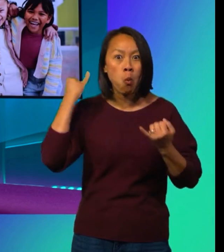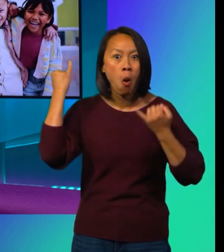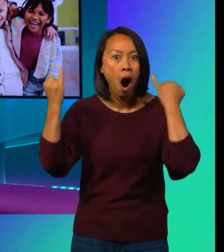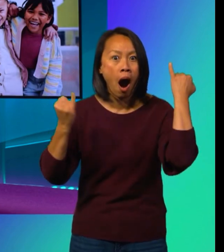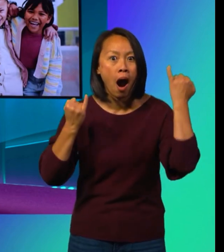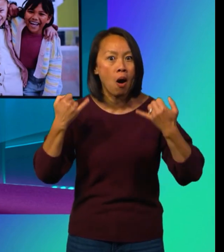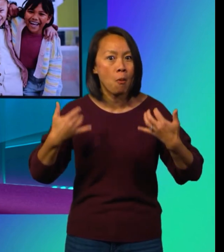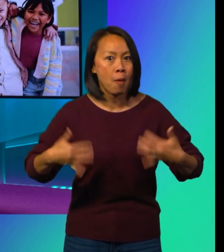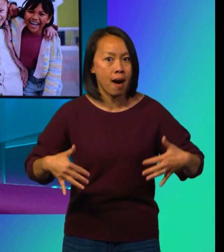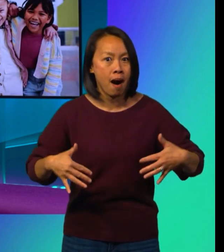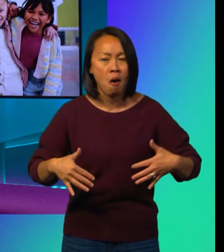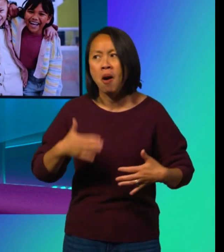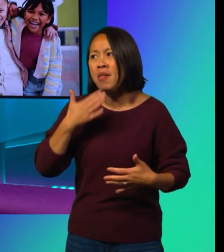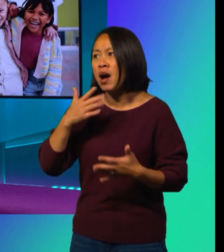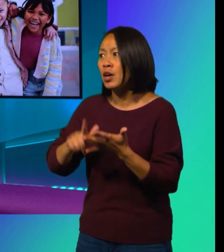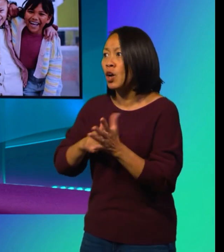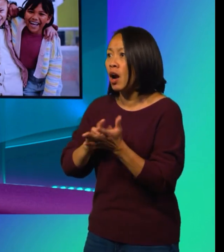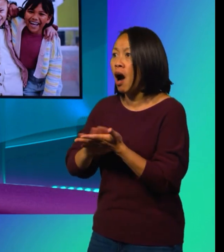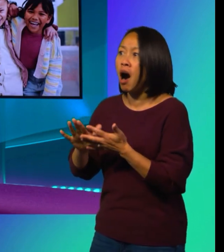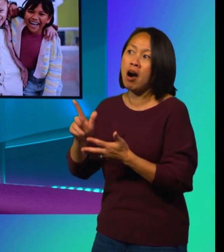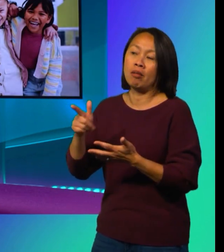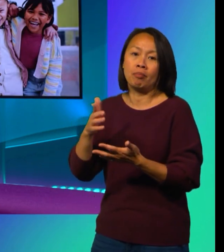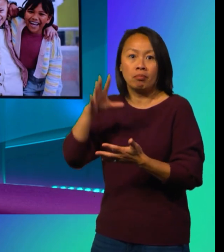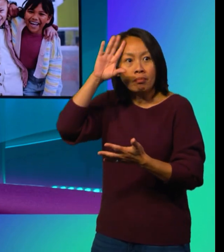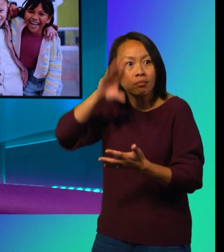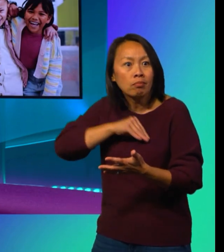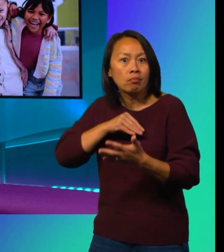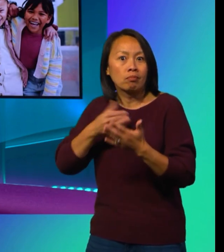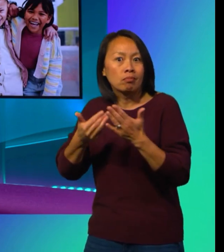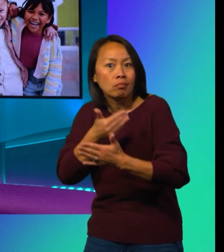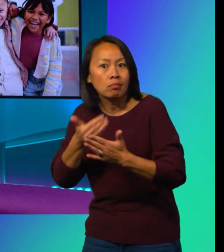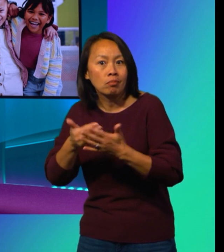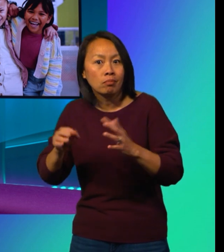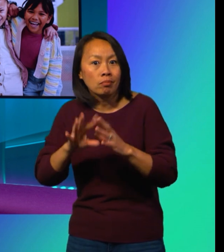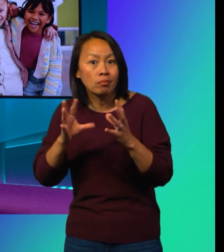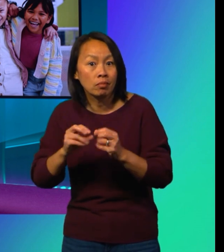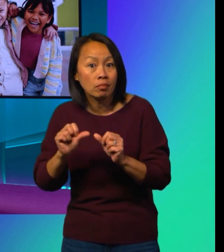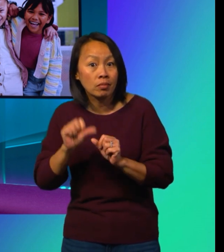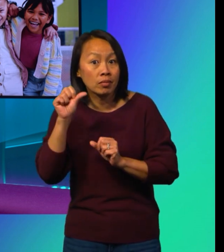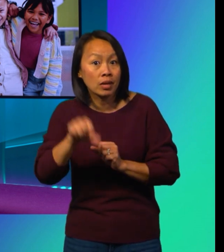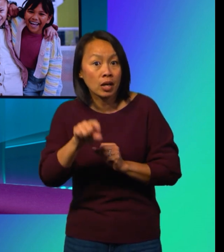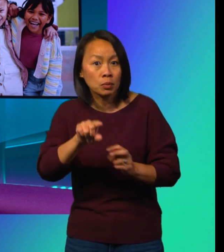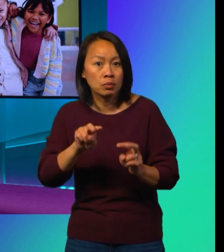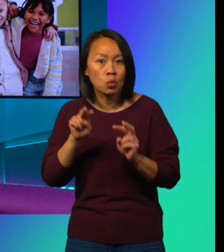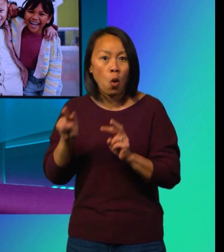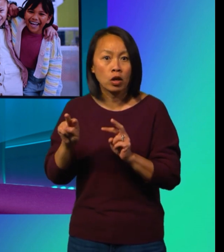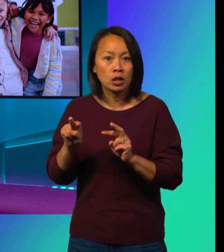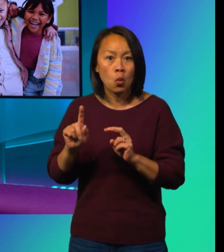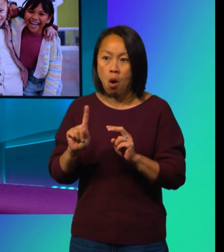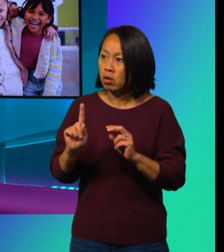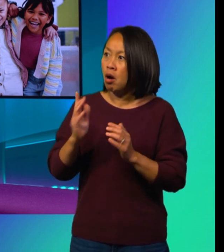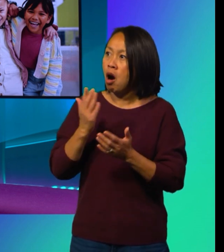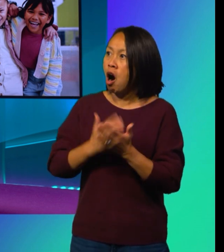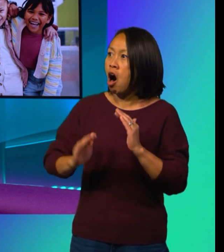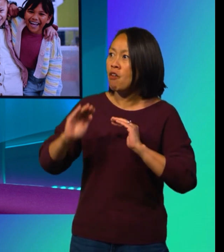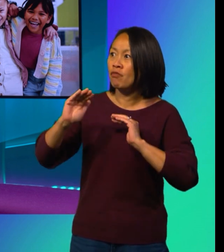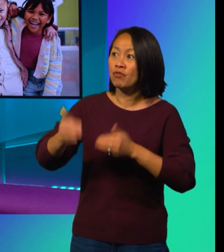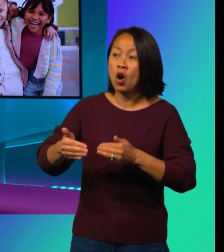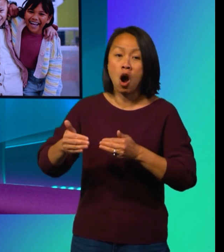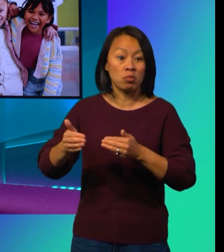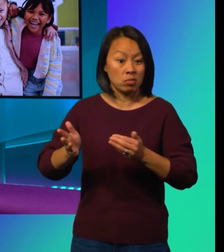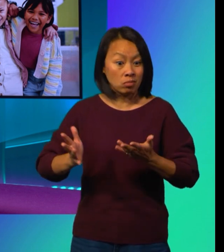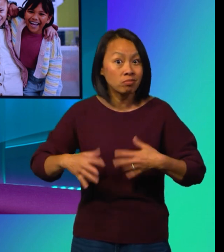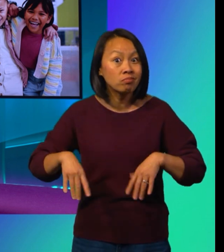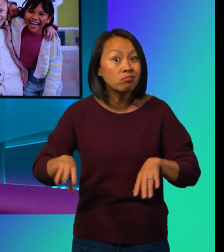Thanks, Jonah, for that report, and good luck to Kitten. Next, for some of you watching, the spring half-term holiday has started, and we've